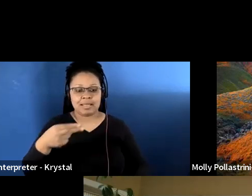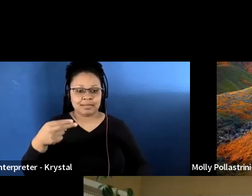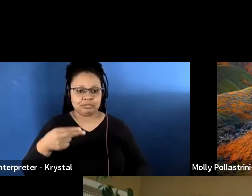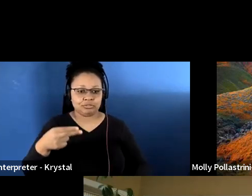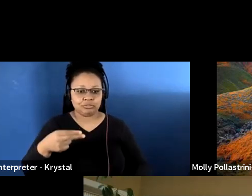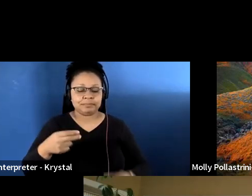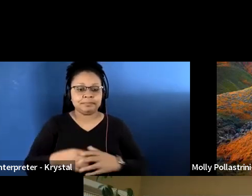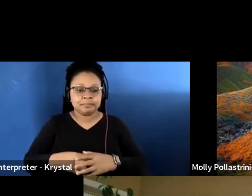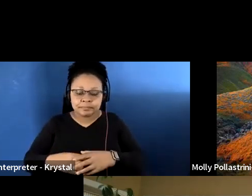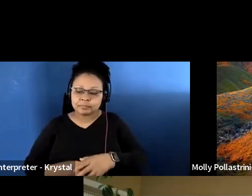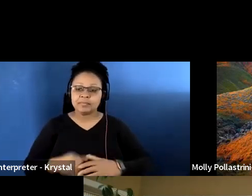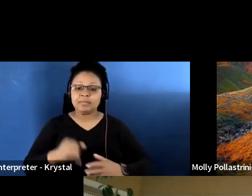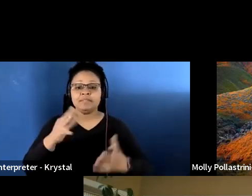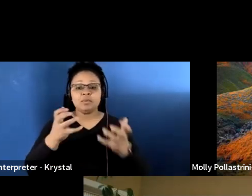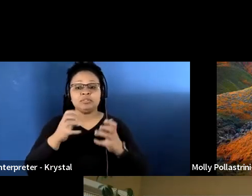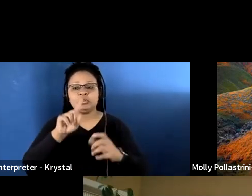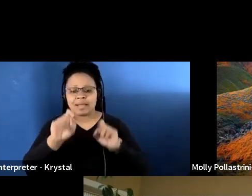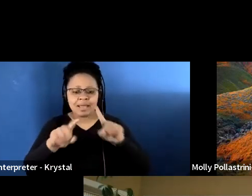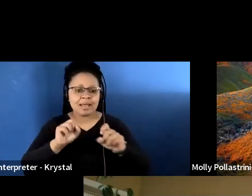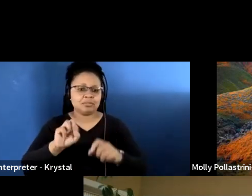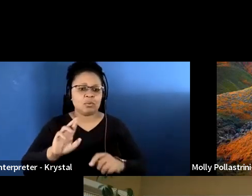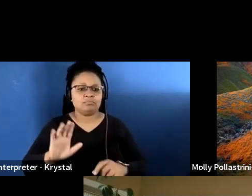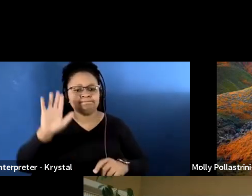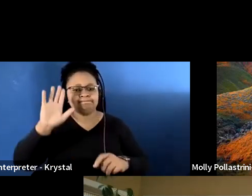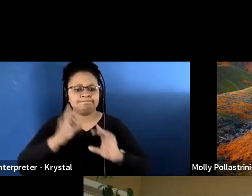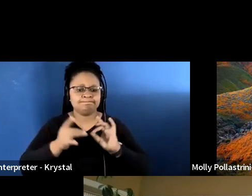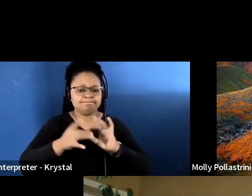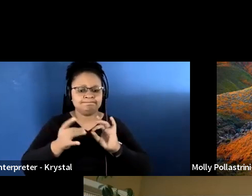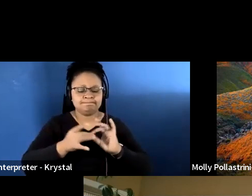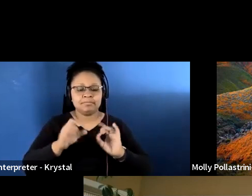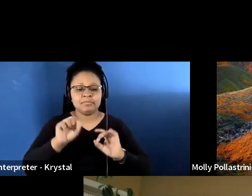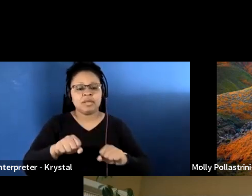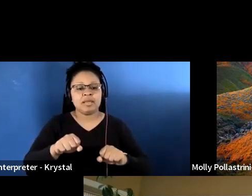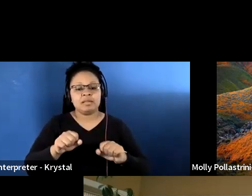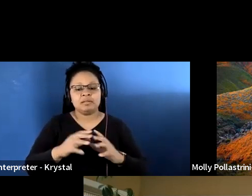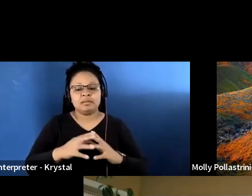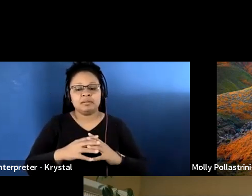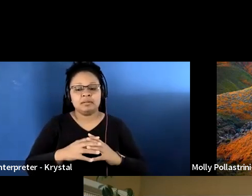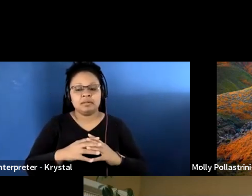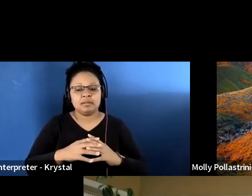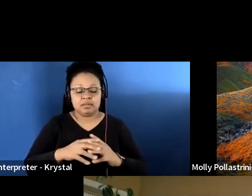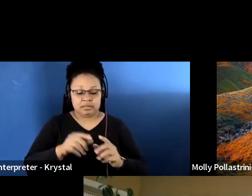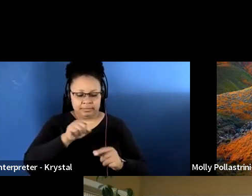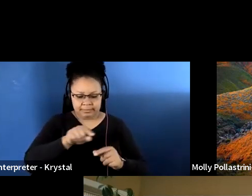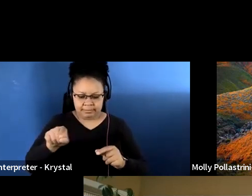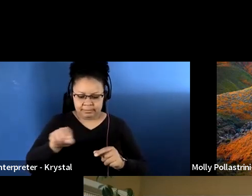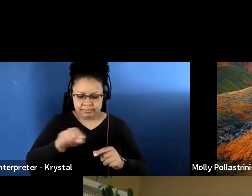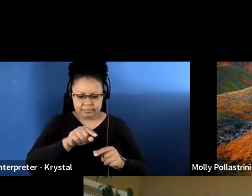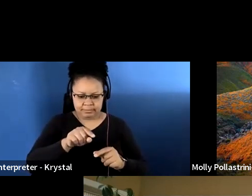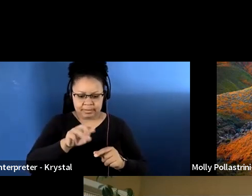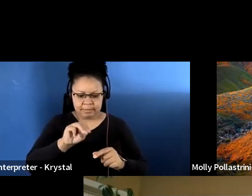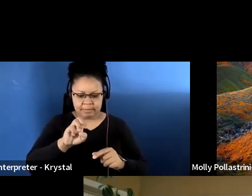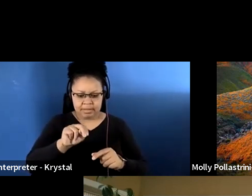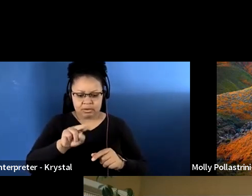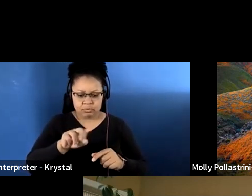ask questions or make a comment, you can also select the hand option on the